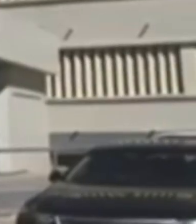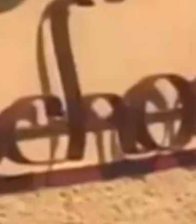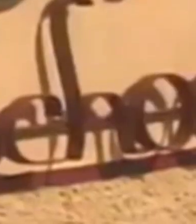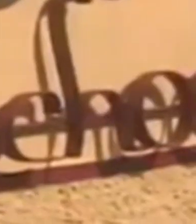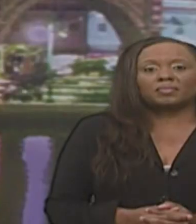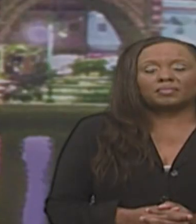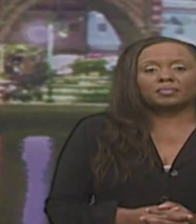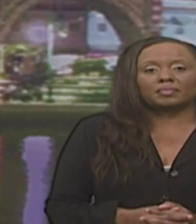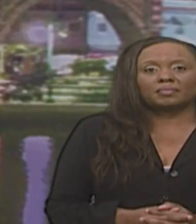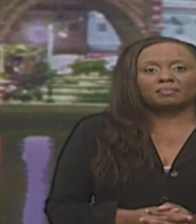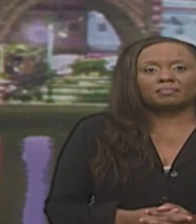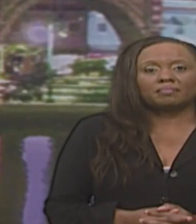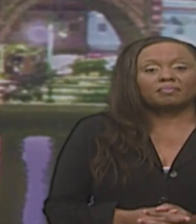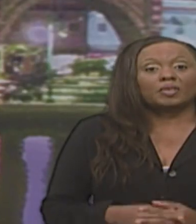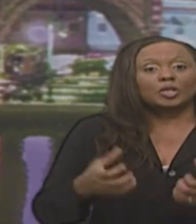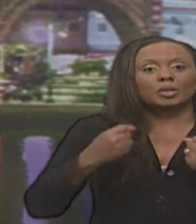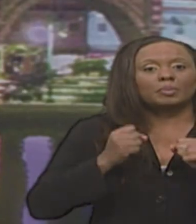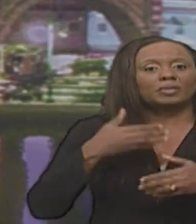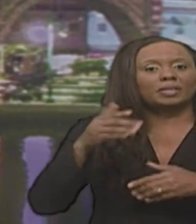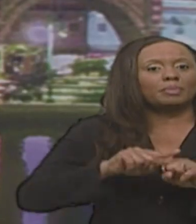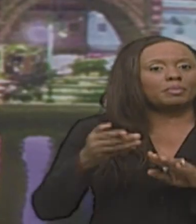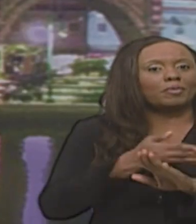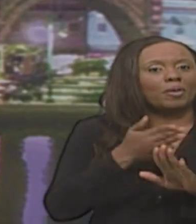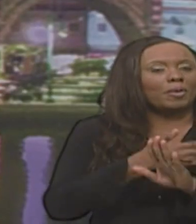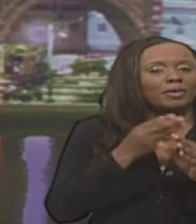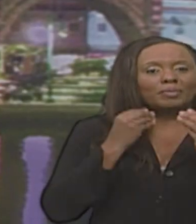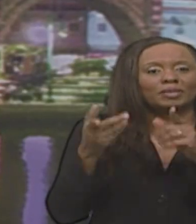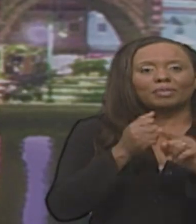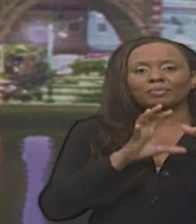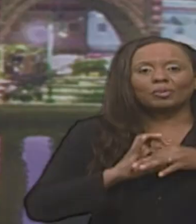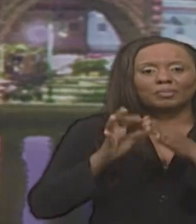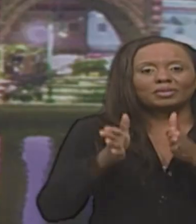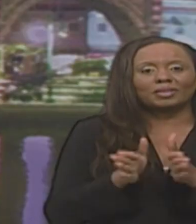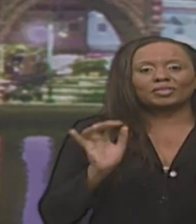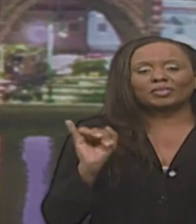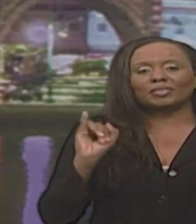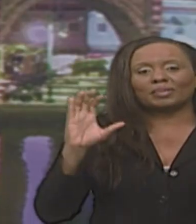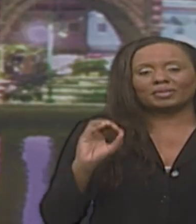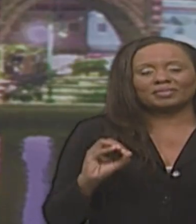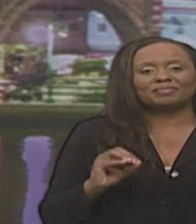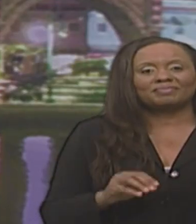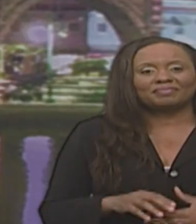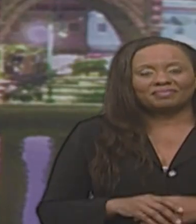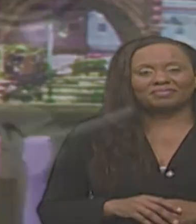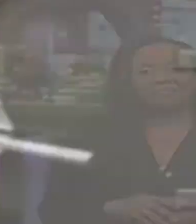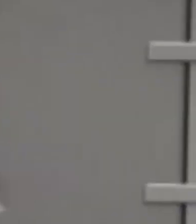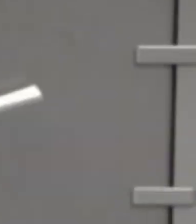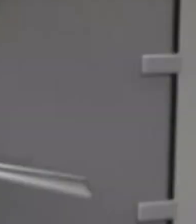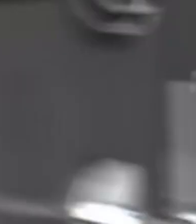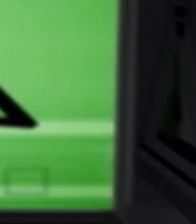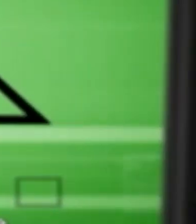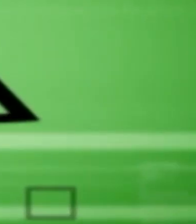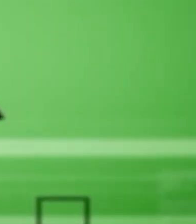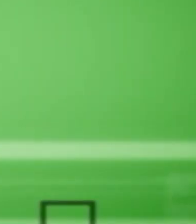devices. A sports update is next, but before we get there, here's a tip from Cooperators General Insurance. This tip of the